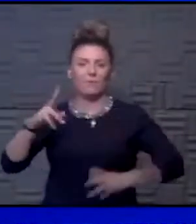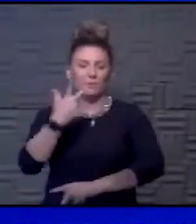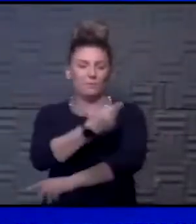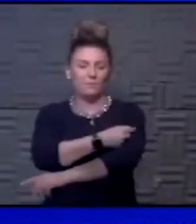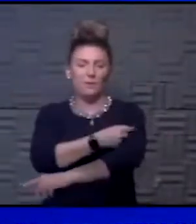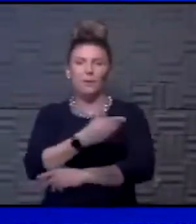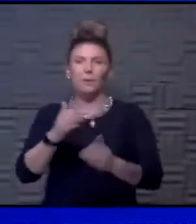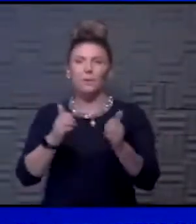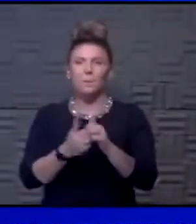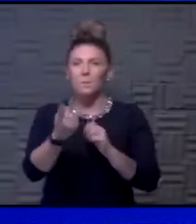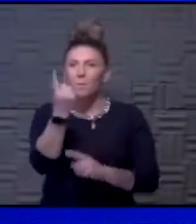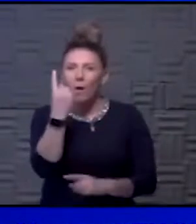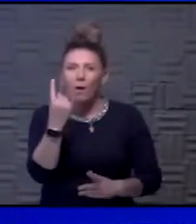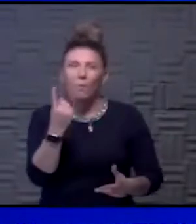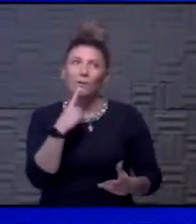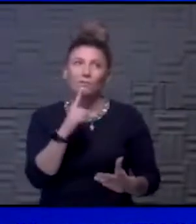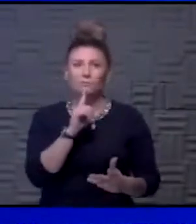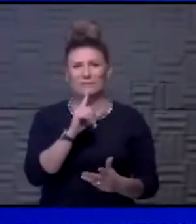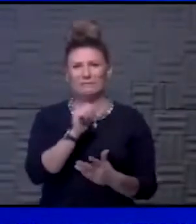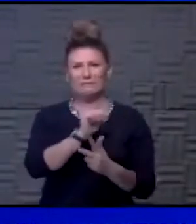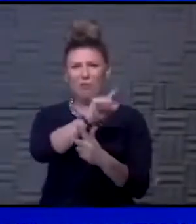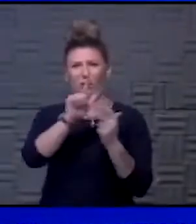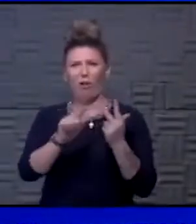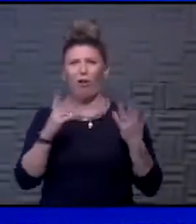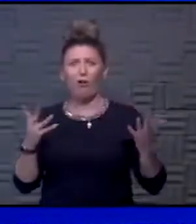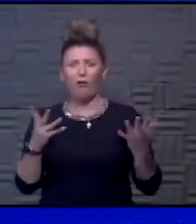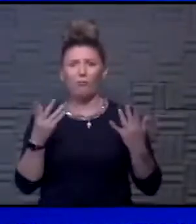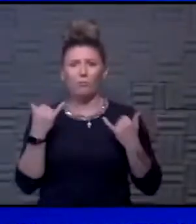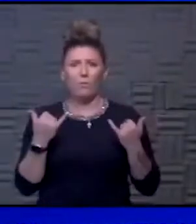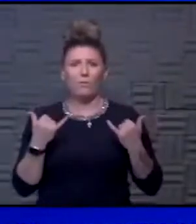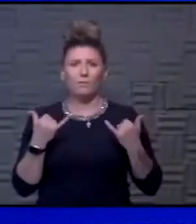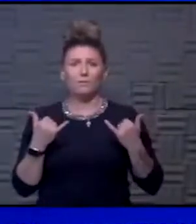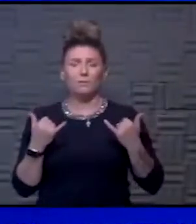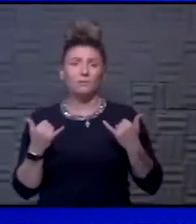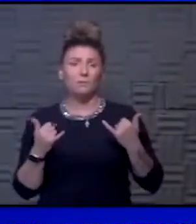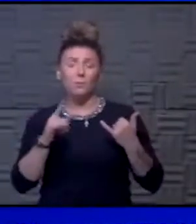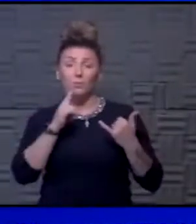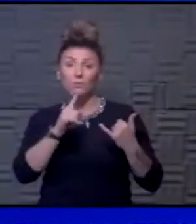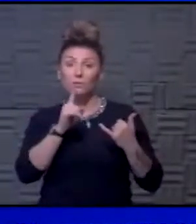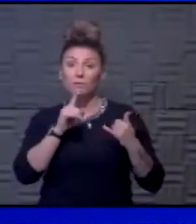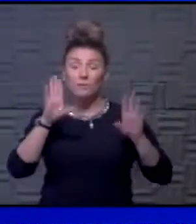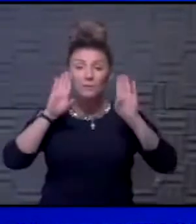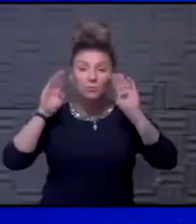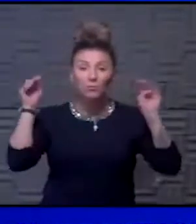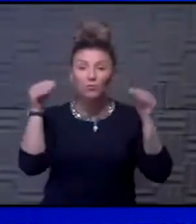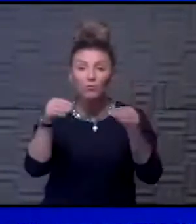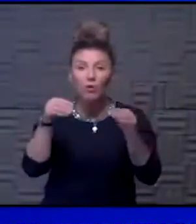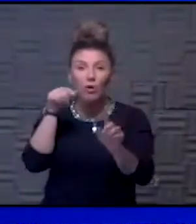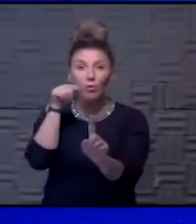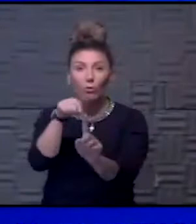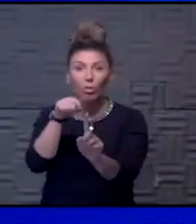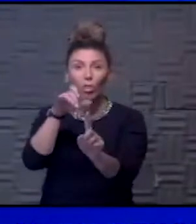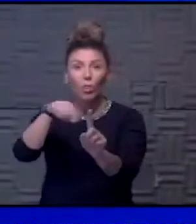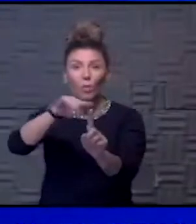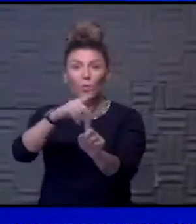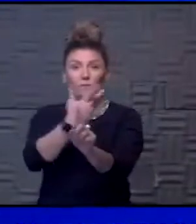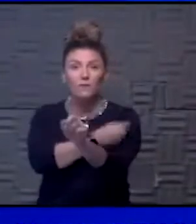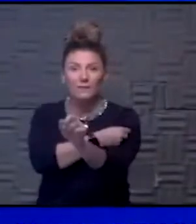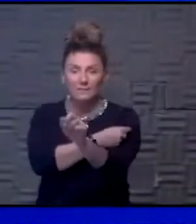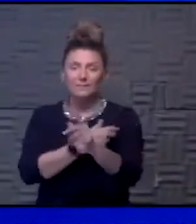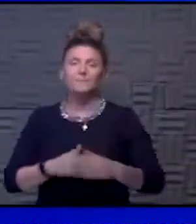one of the vaccines, well, I think all of the vaccines that we have presently, who are really targeting, or those vaccines are